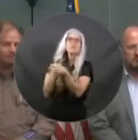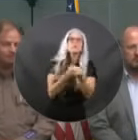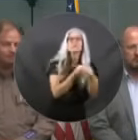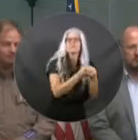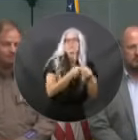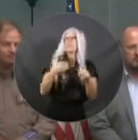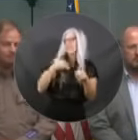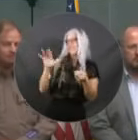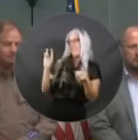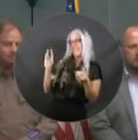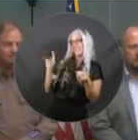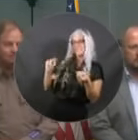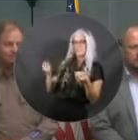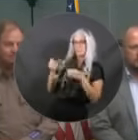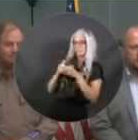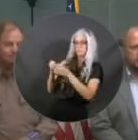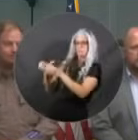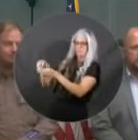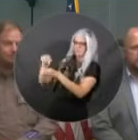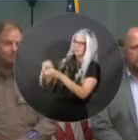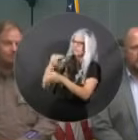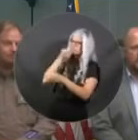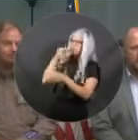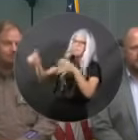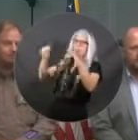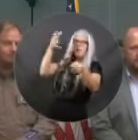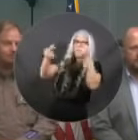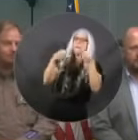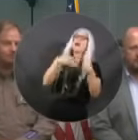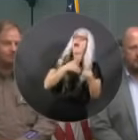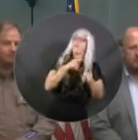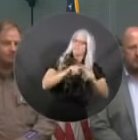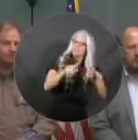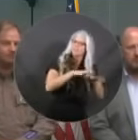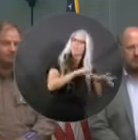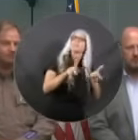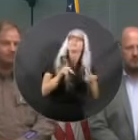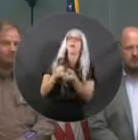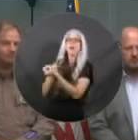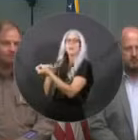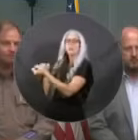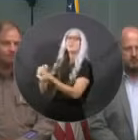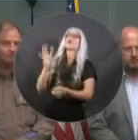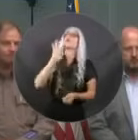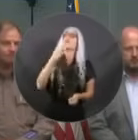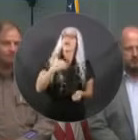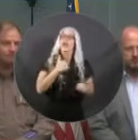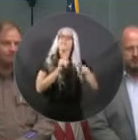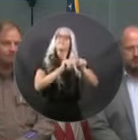counties to make sure they have the resources they need to deploy. We've received 400 active missions that we